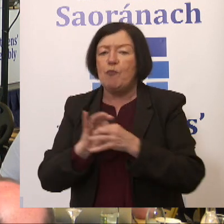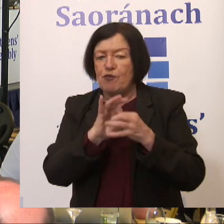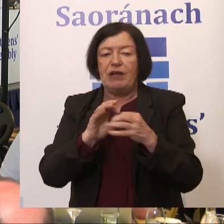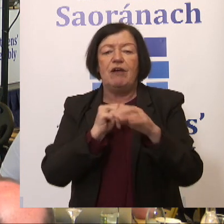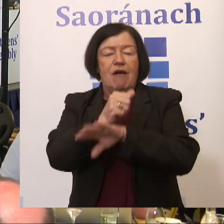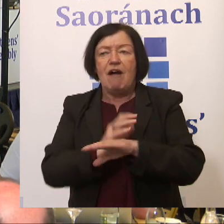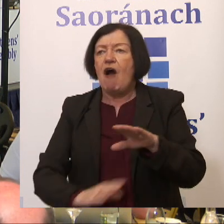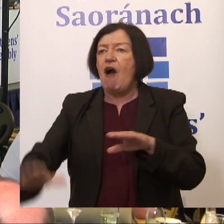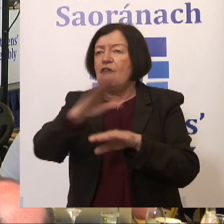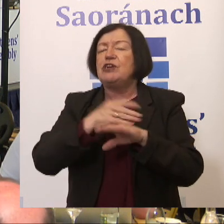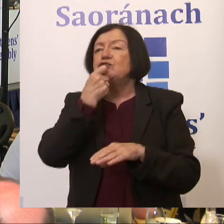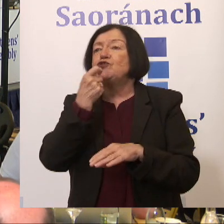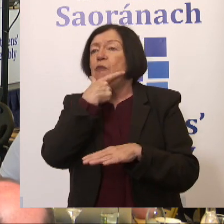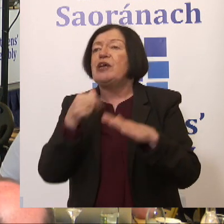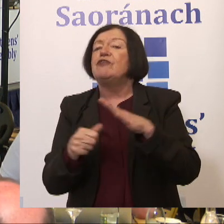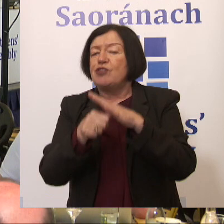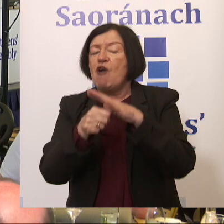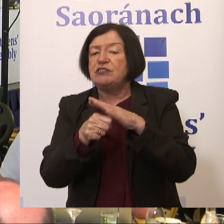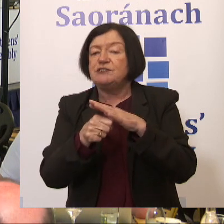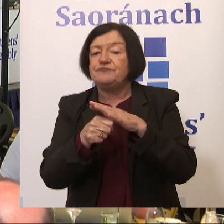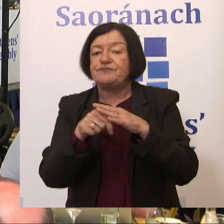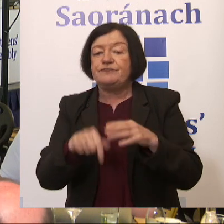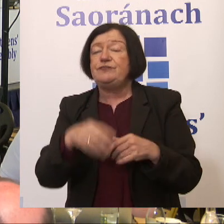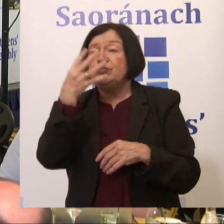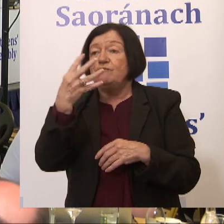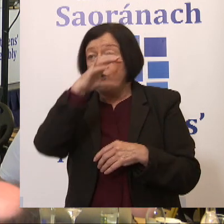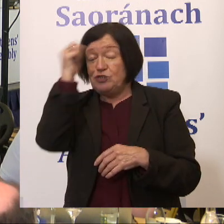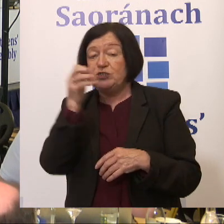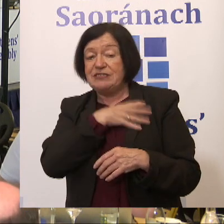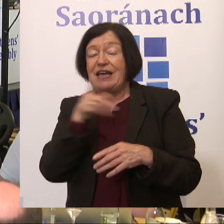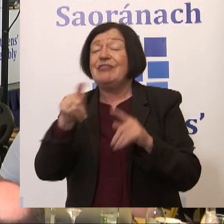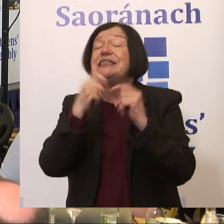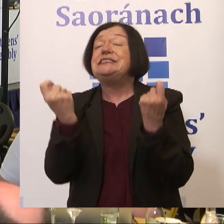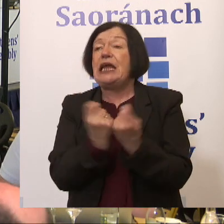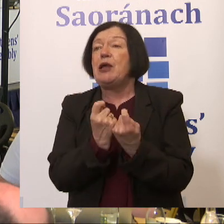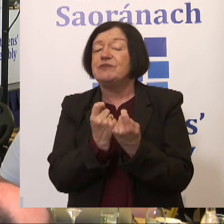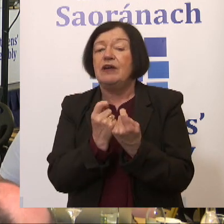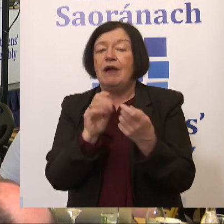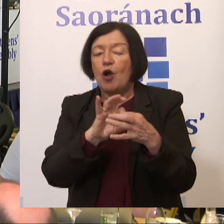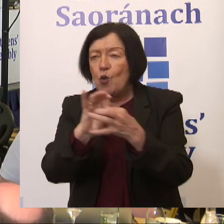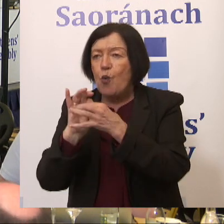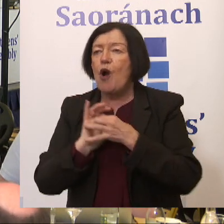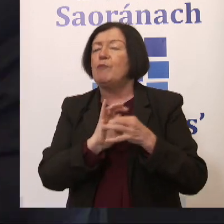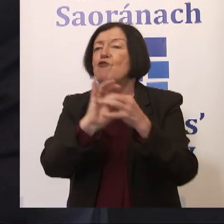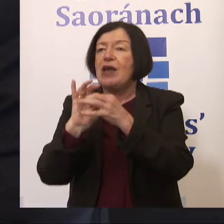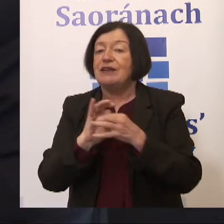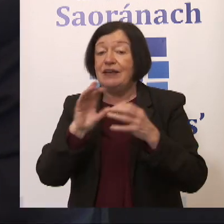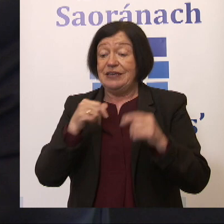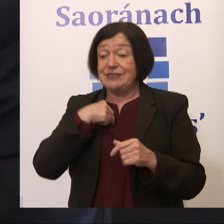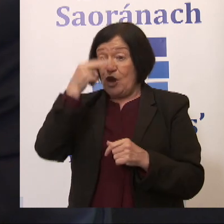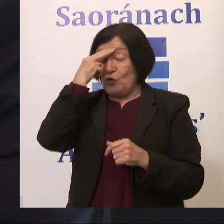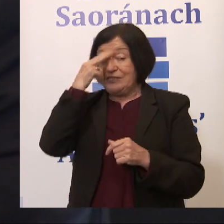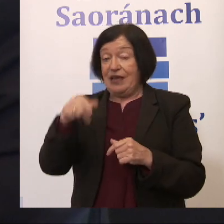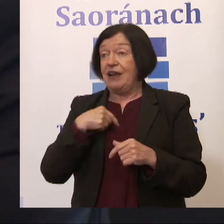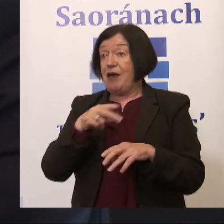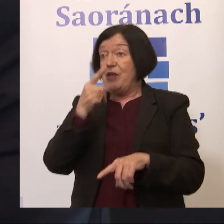the 4 Dublin authorities. The 4 chief executives and their teams are cooperating, as I understand it, and I'm